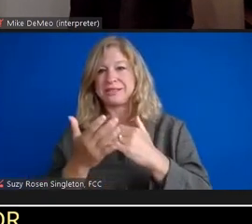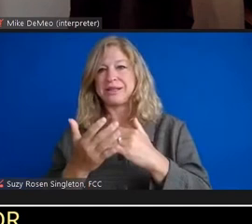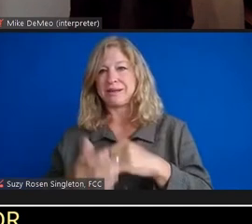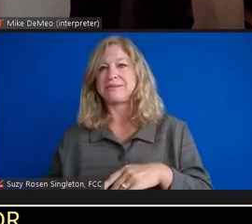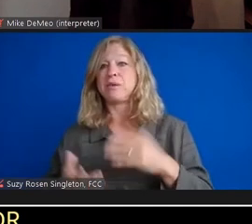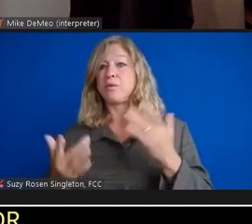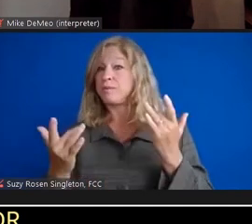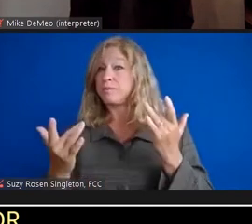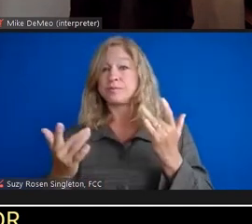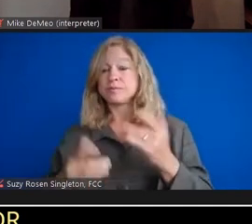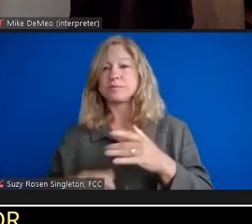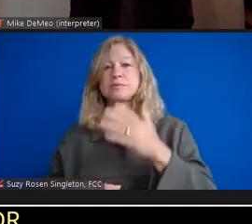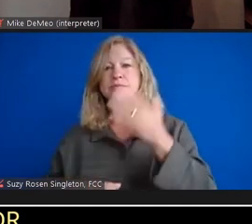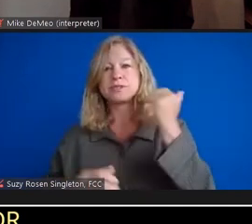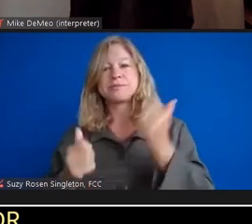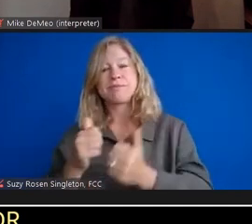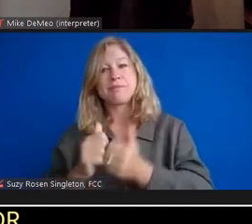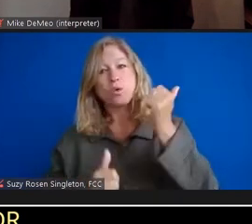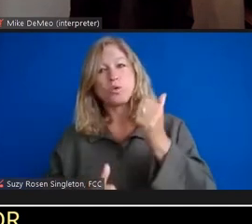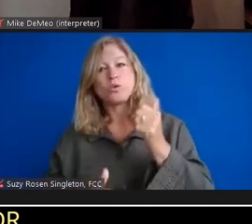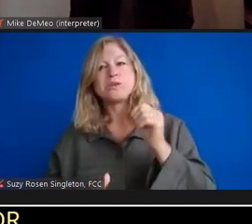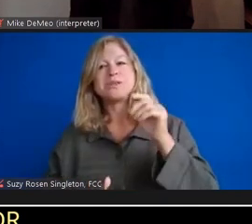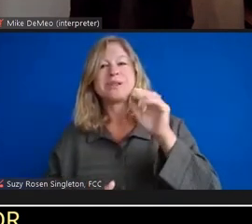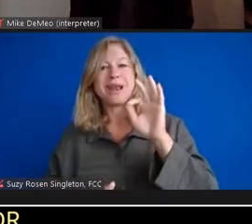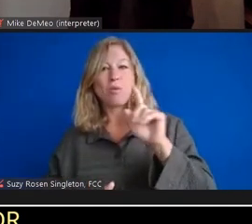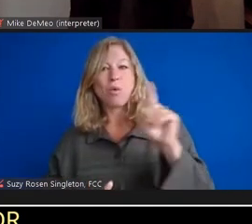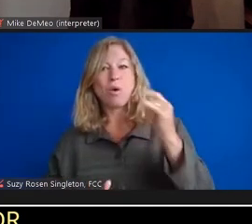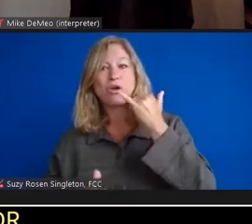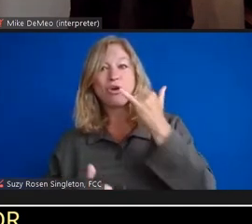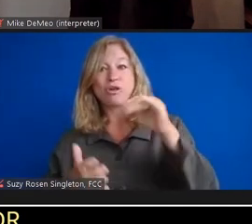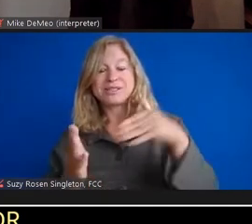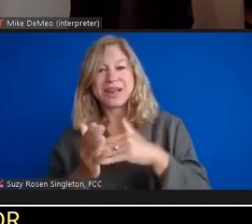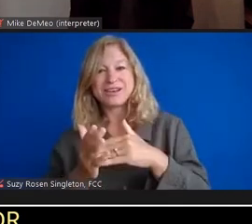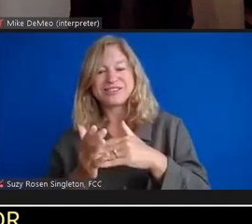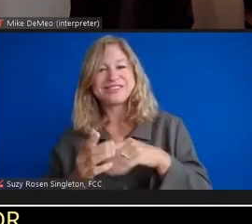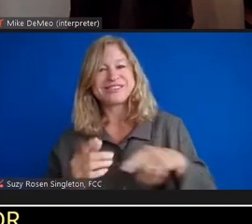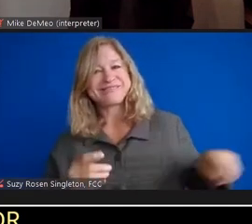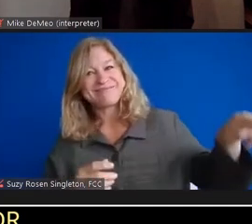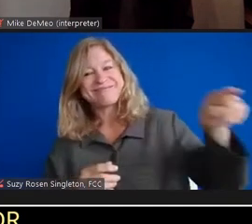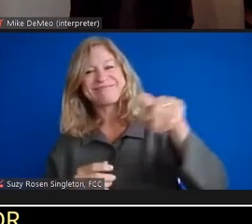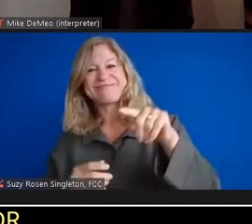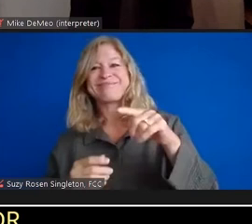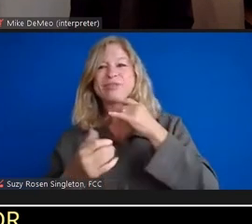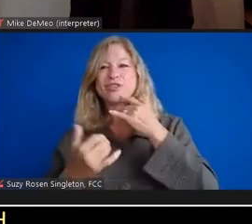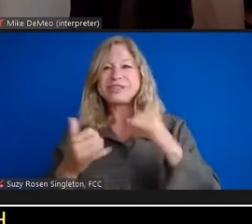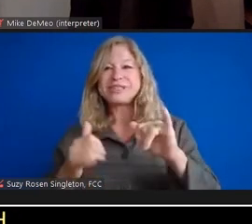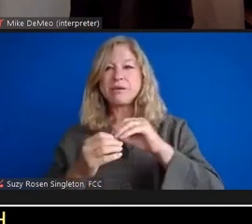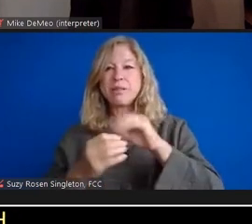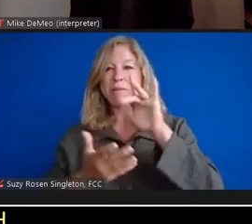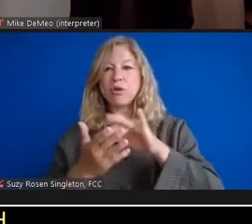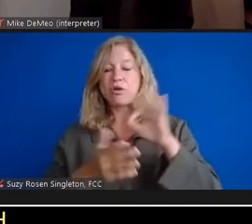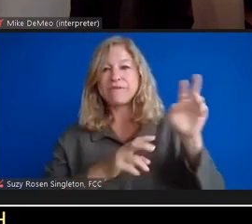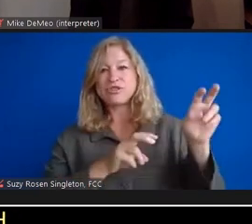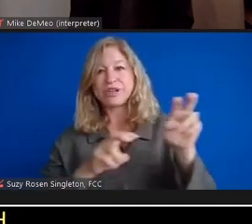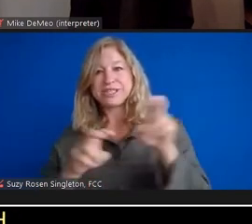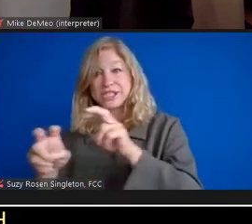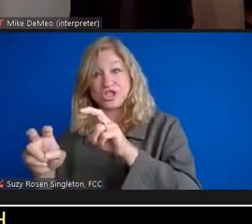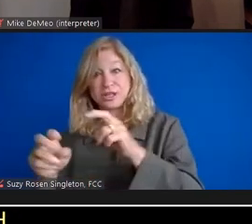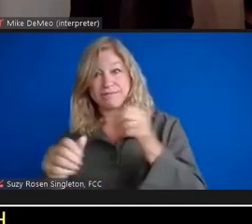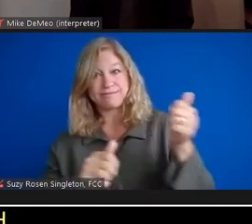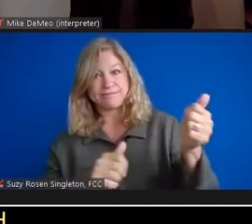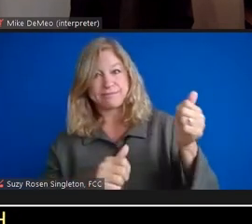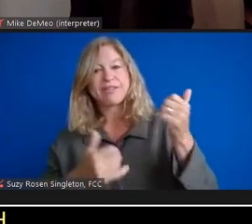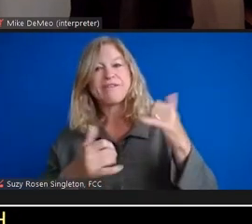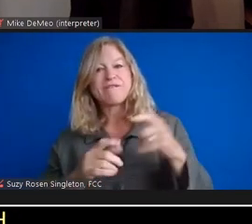the importance of that particular requirement, because most 911 call centers across